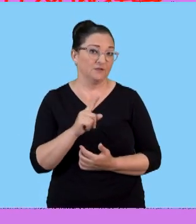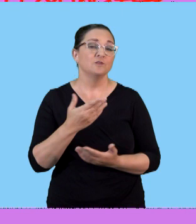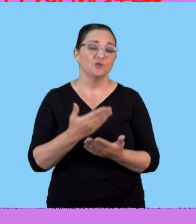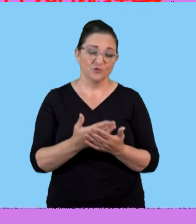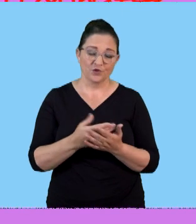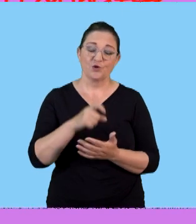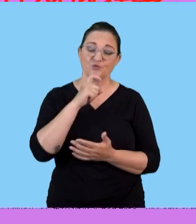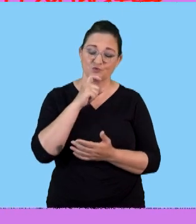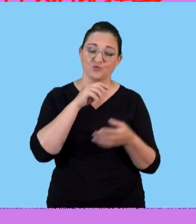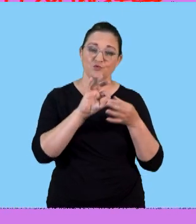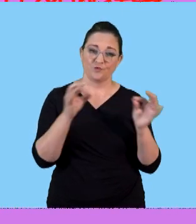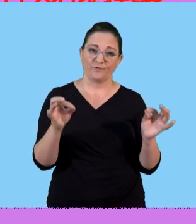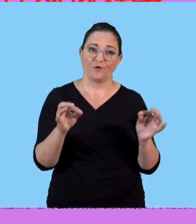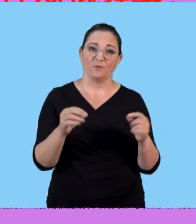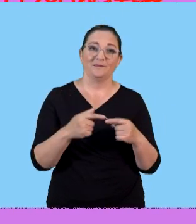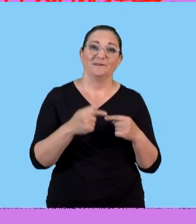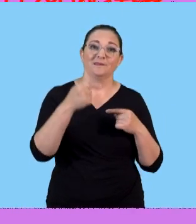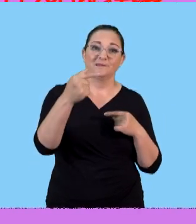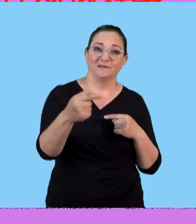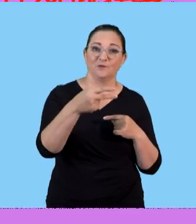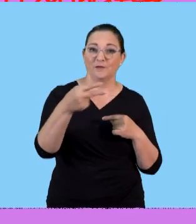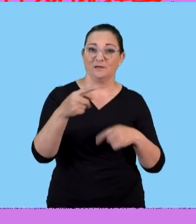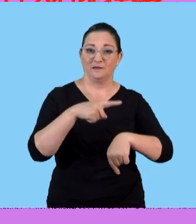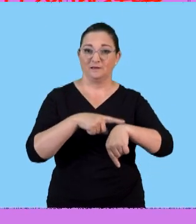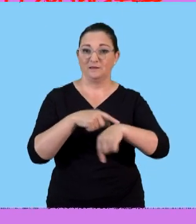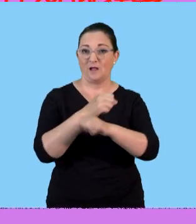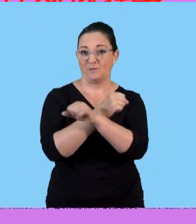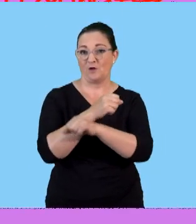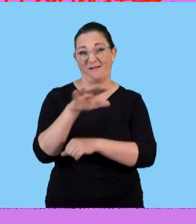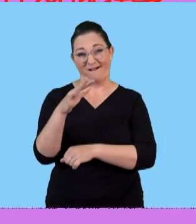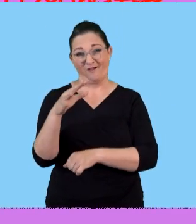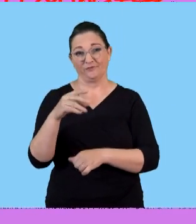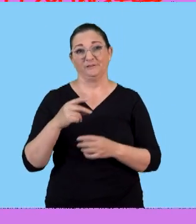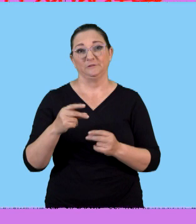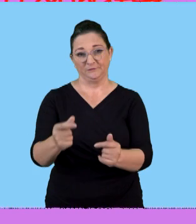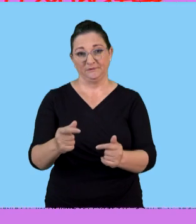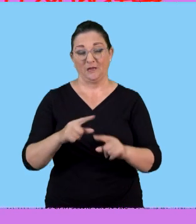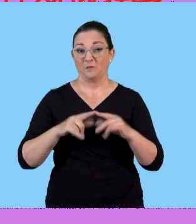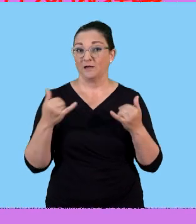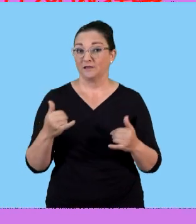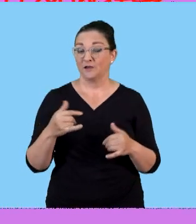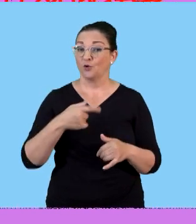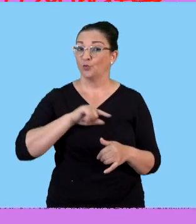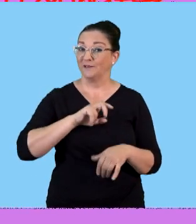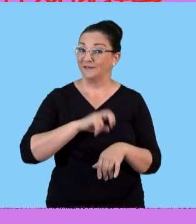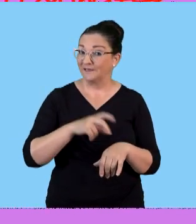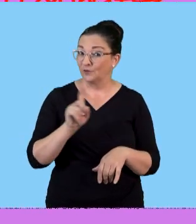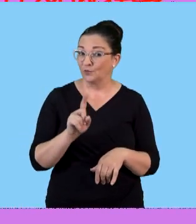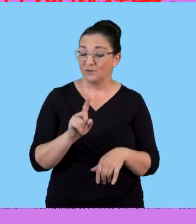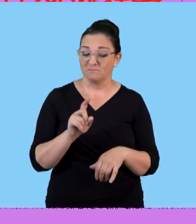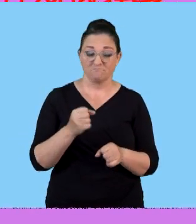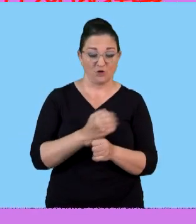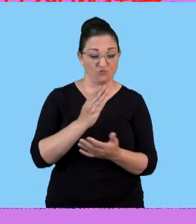formula distance equals time multiplied by average speed. But remember I said, in this case, we need to